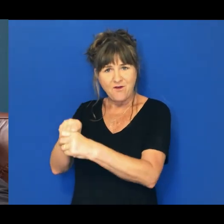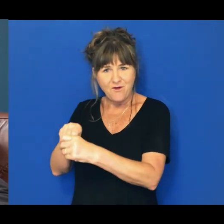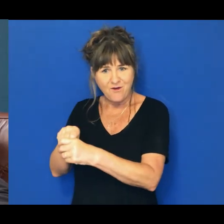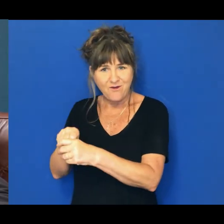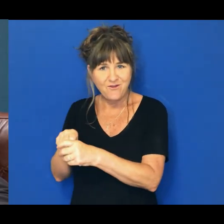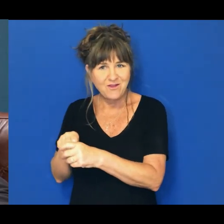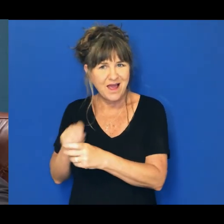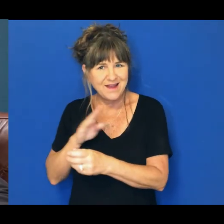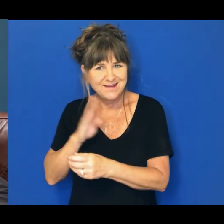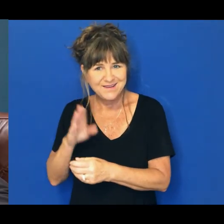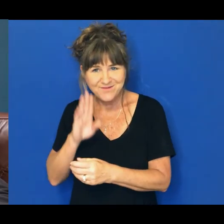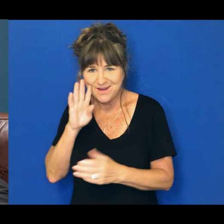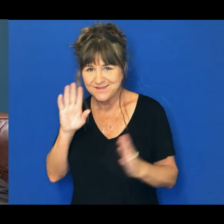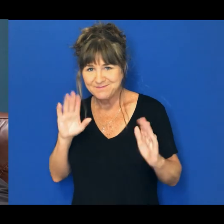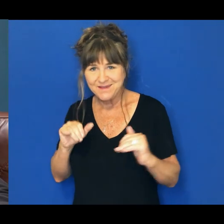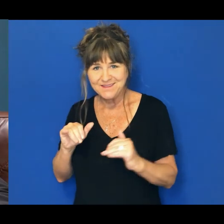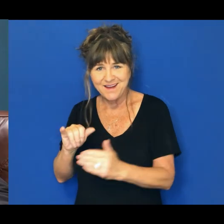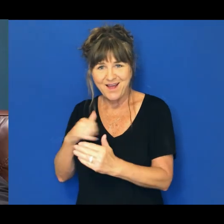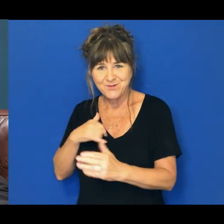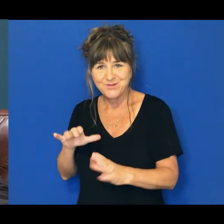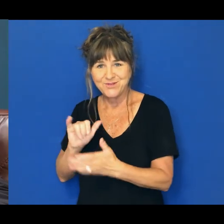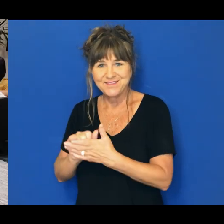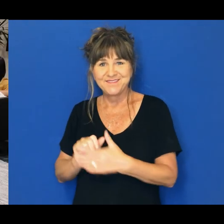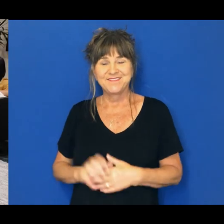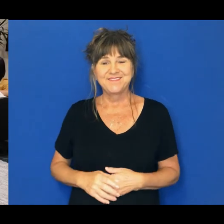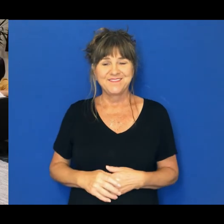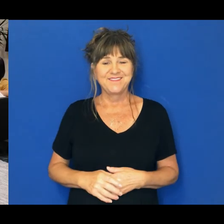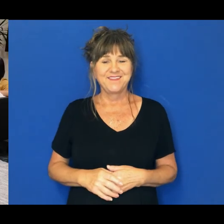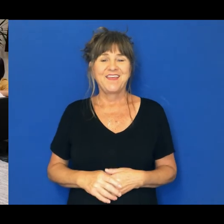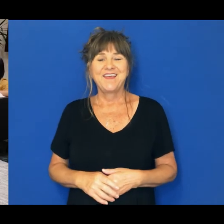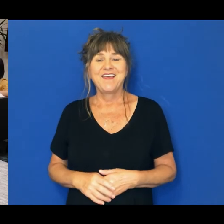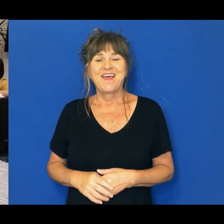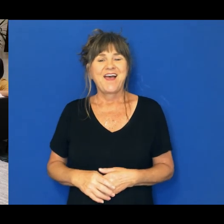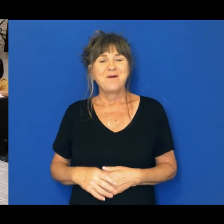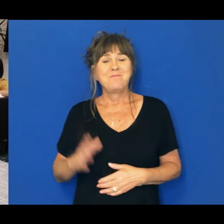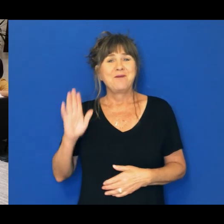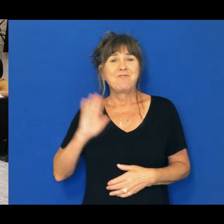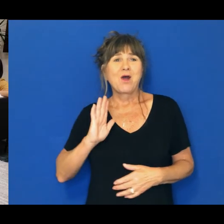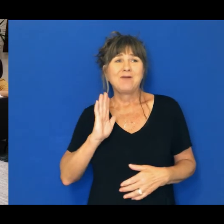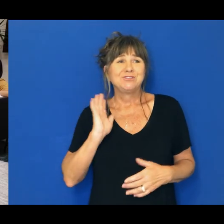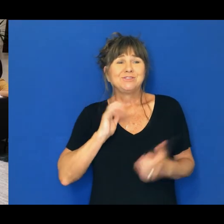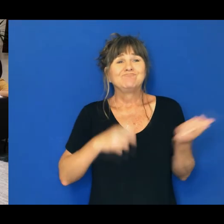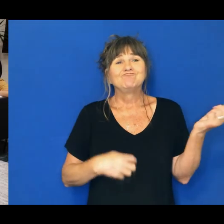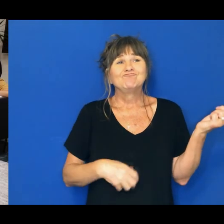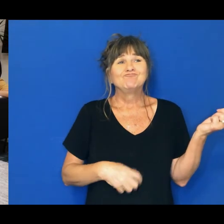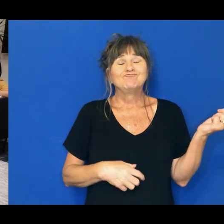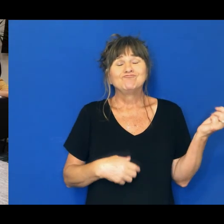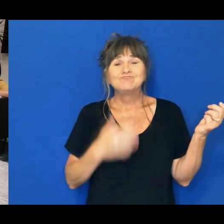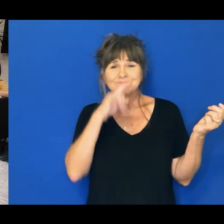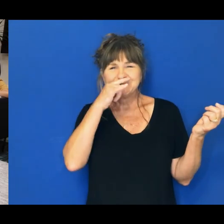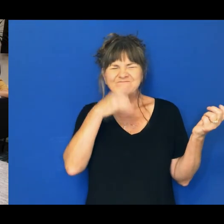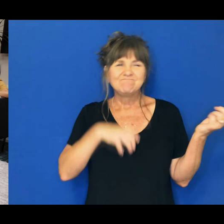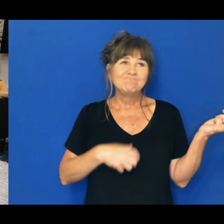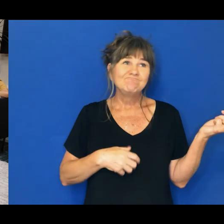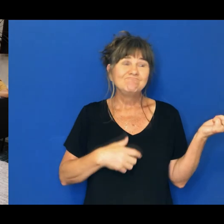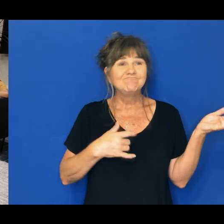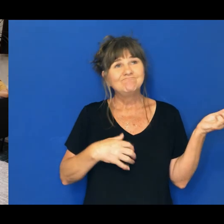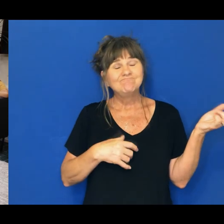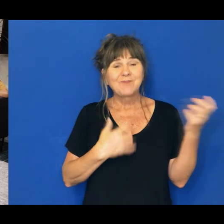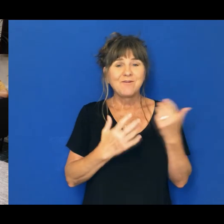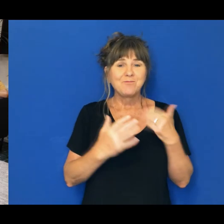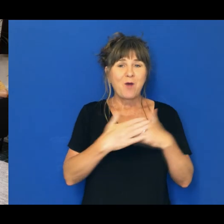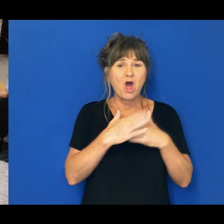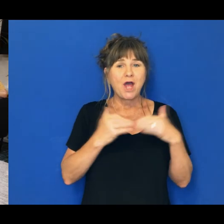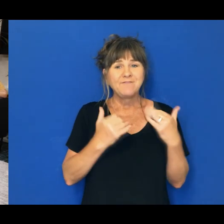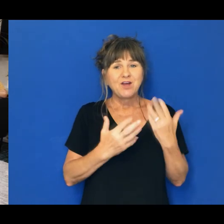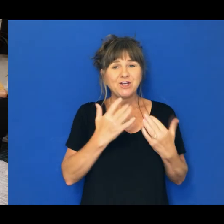doing that. And I had never thought that I would get to that point. And at one point I was just like this kid playing at bonfires, and here I am now leading worship like